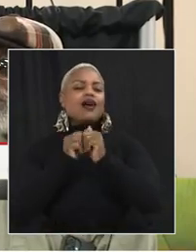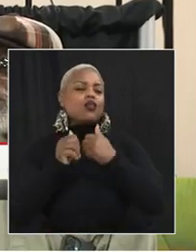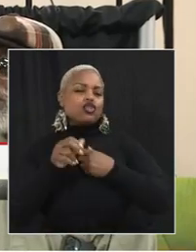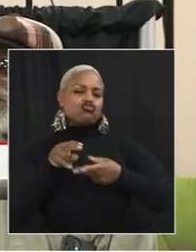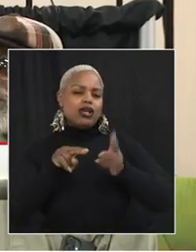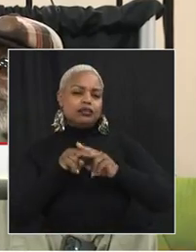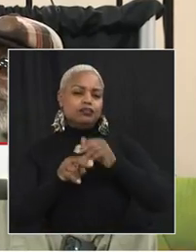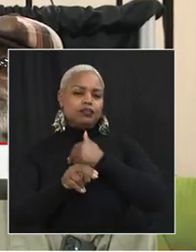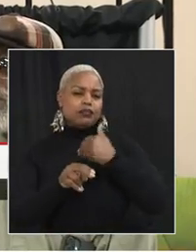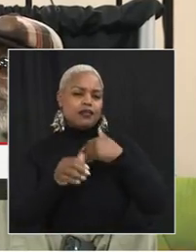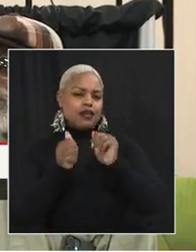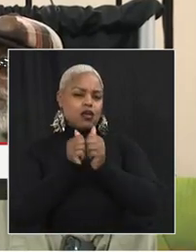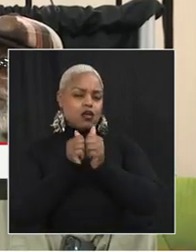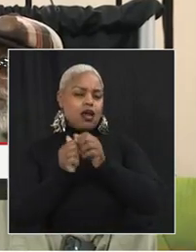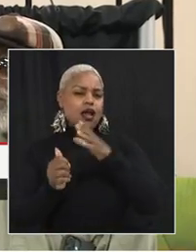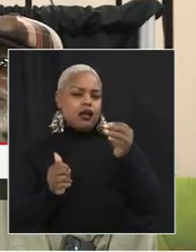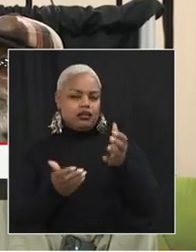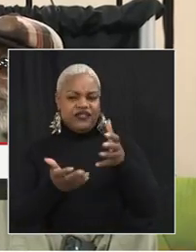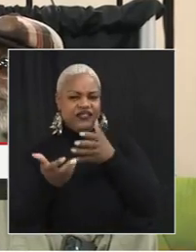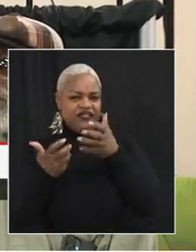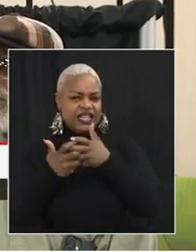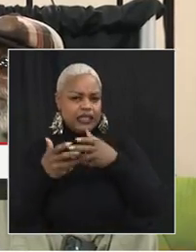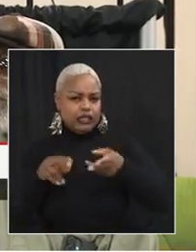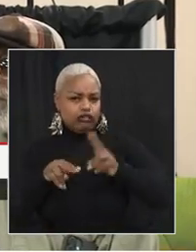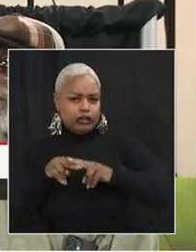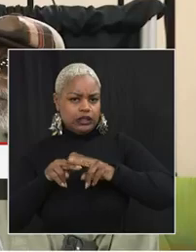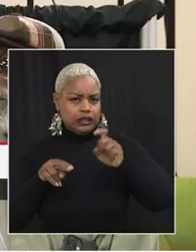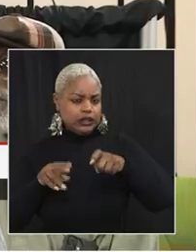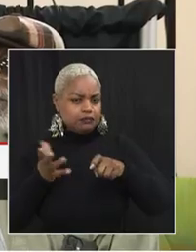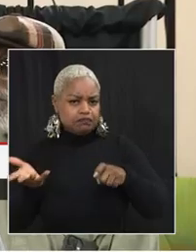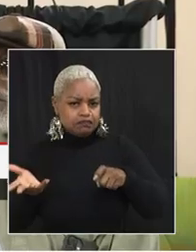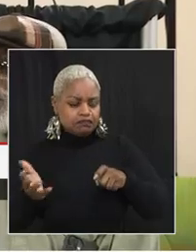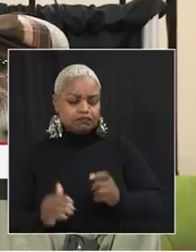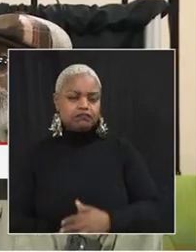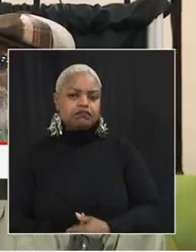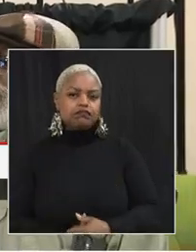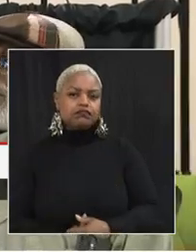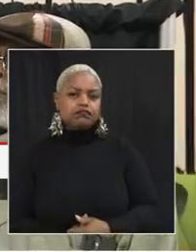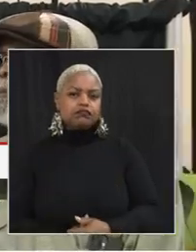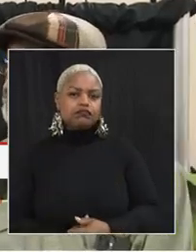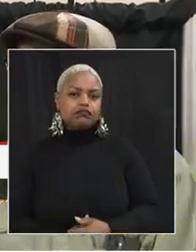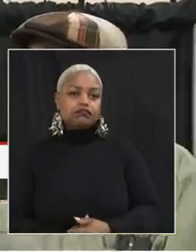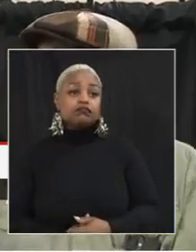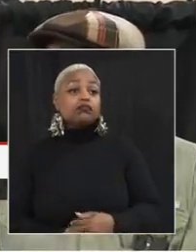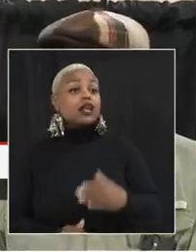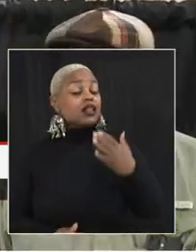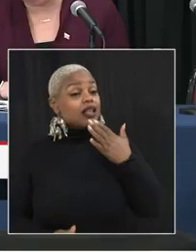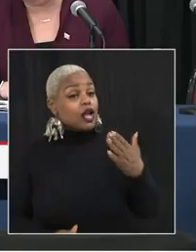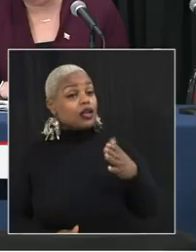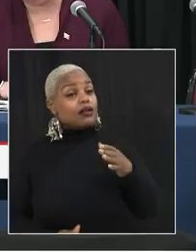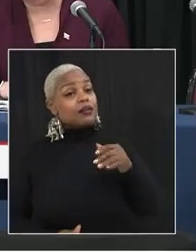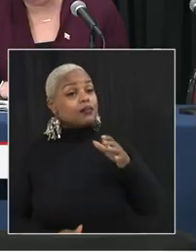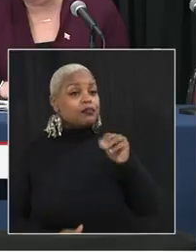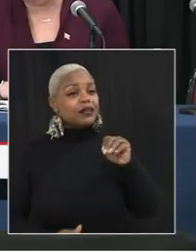growing program need of the Model City Senior Program? Okay, well, thank you, Ms. Jerry, for that question.